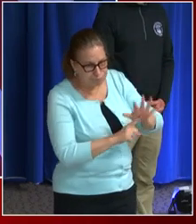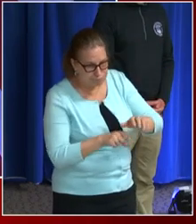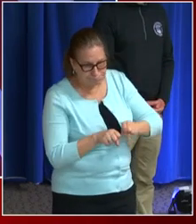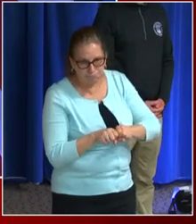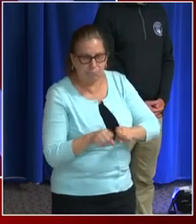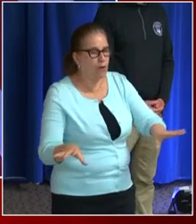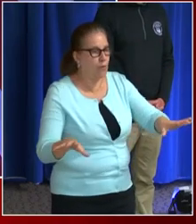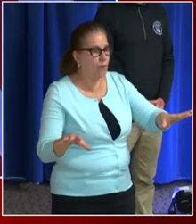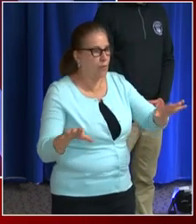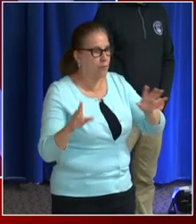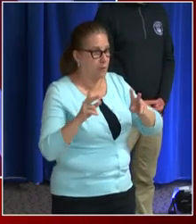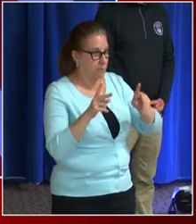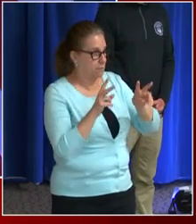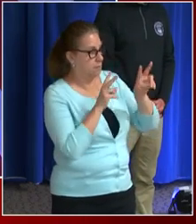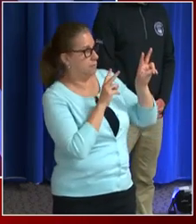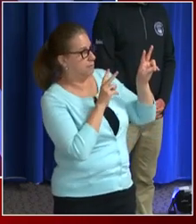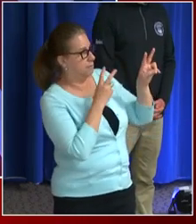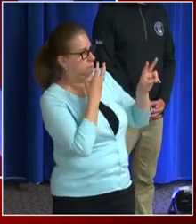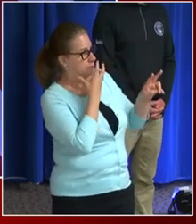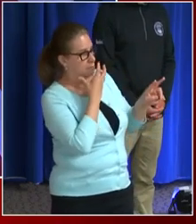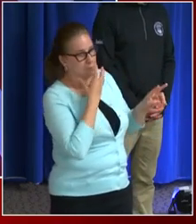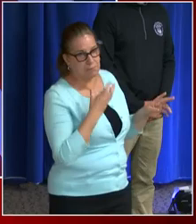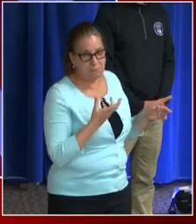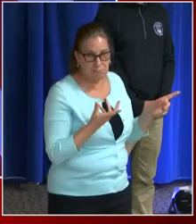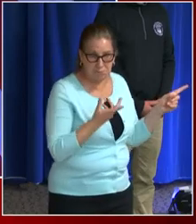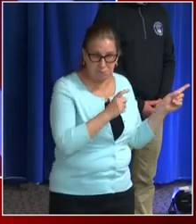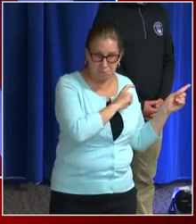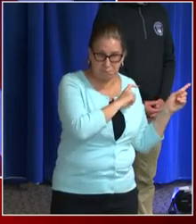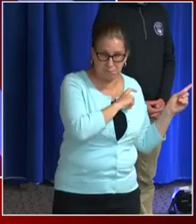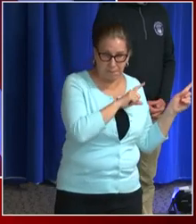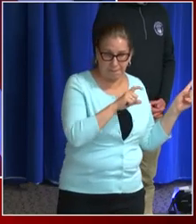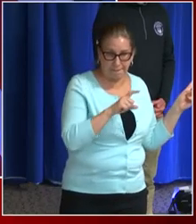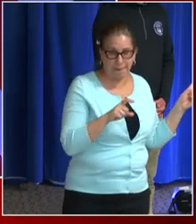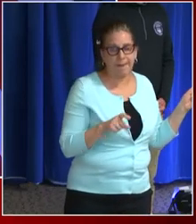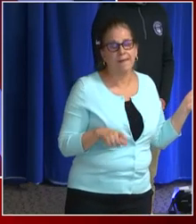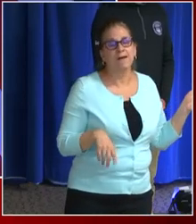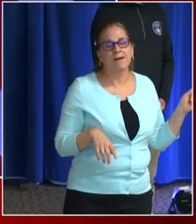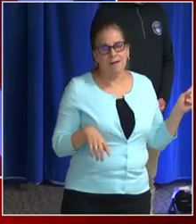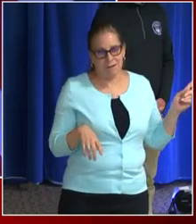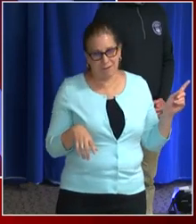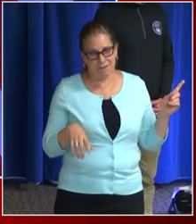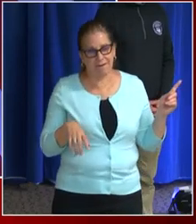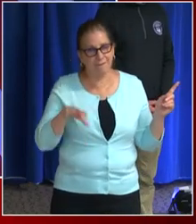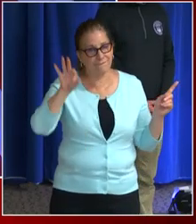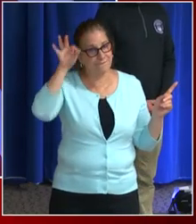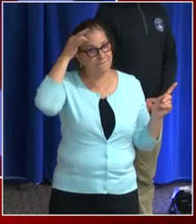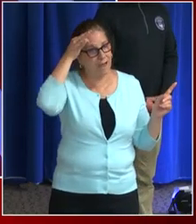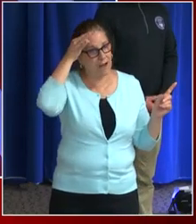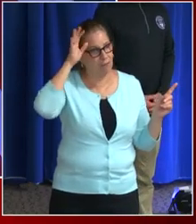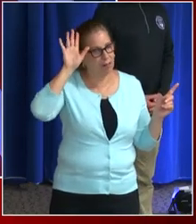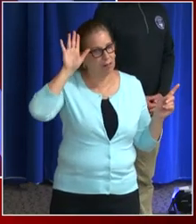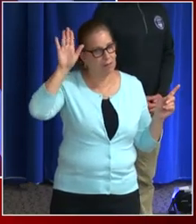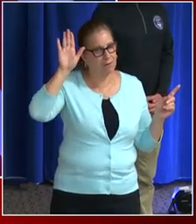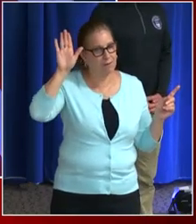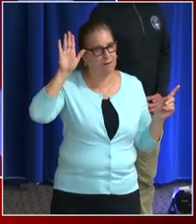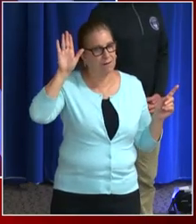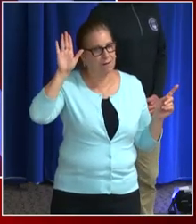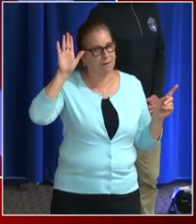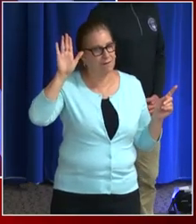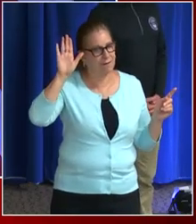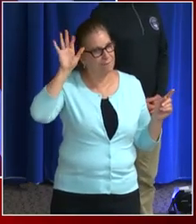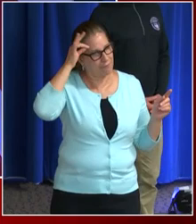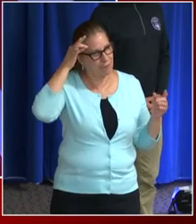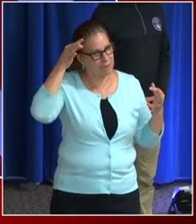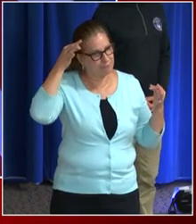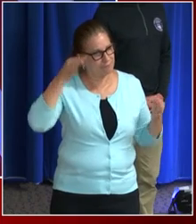enforcement? That was a federal asset. That decision was made by a federal agency to do